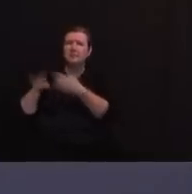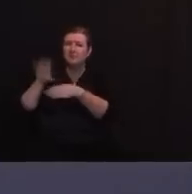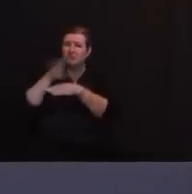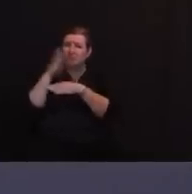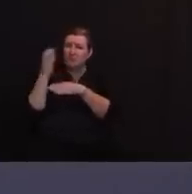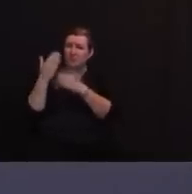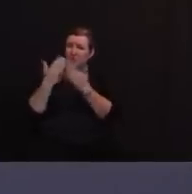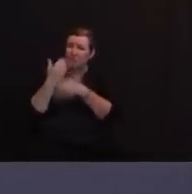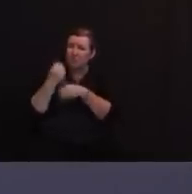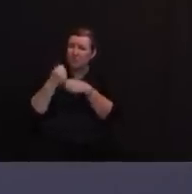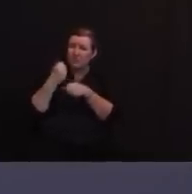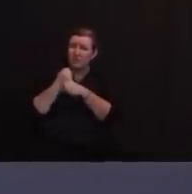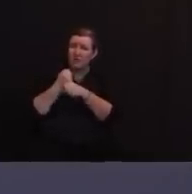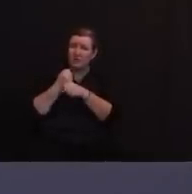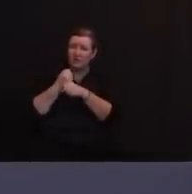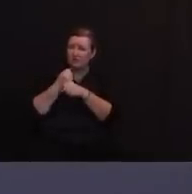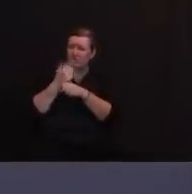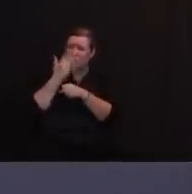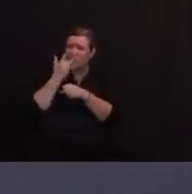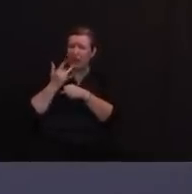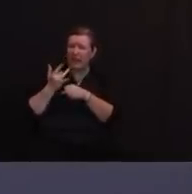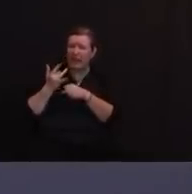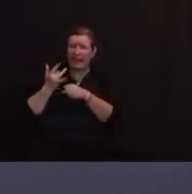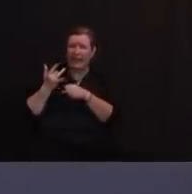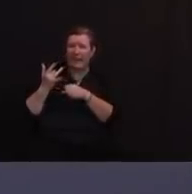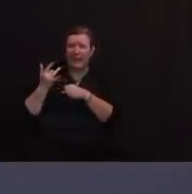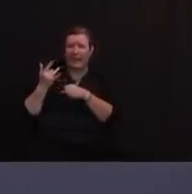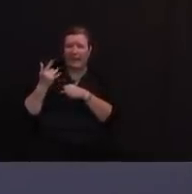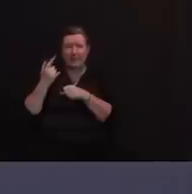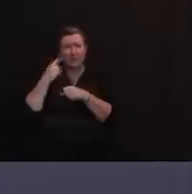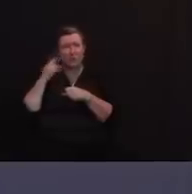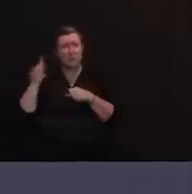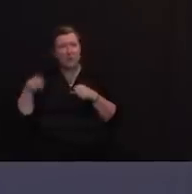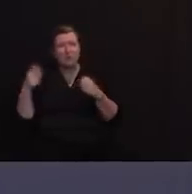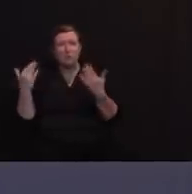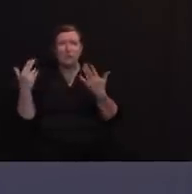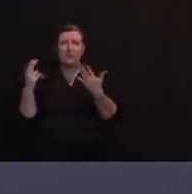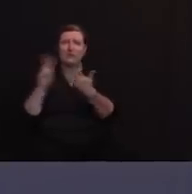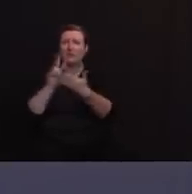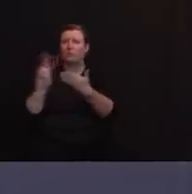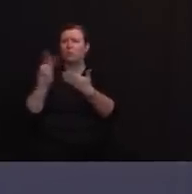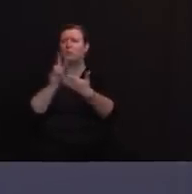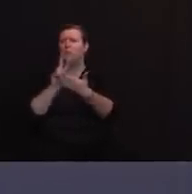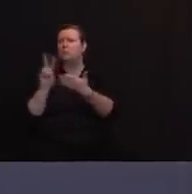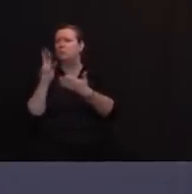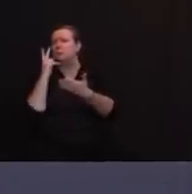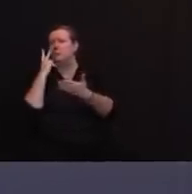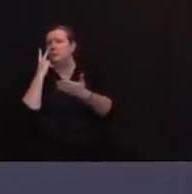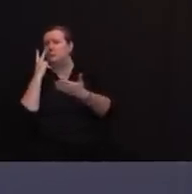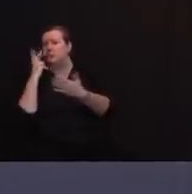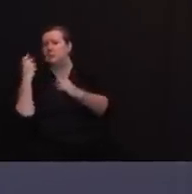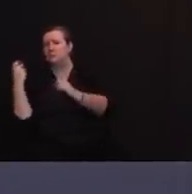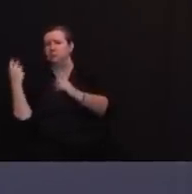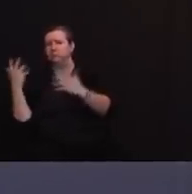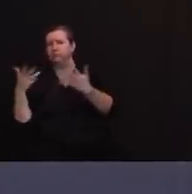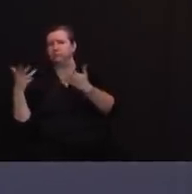I guess, out. That feels like it's too early. Maybe seeing some cases, but certainly too early for